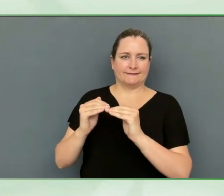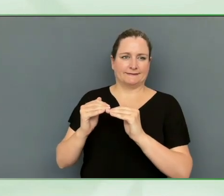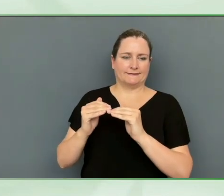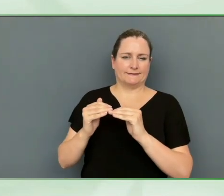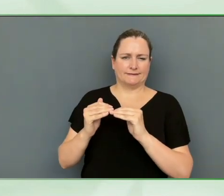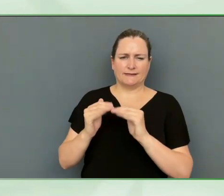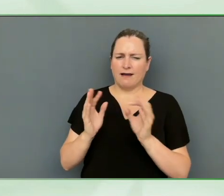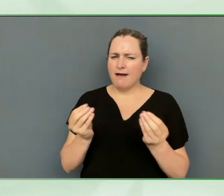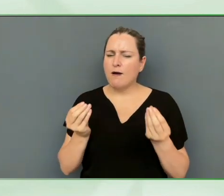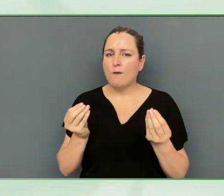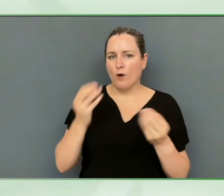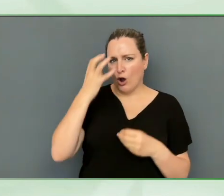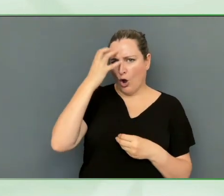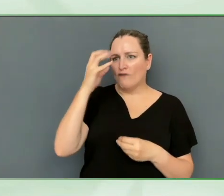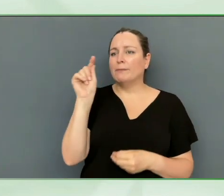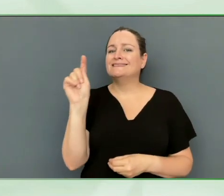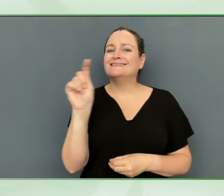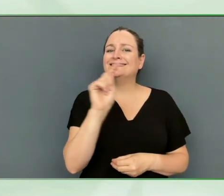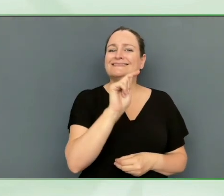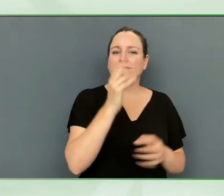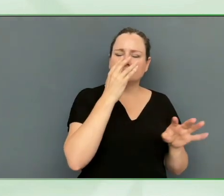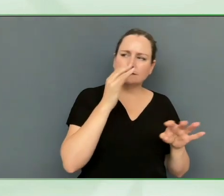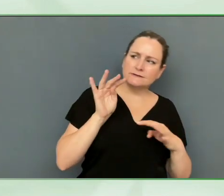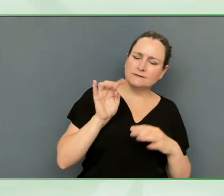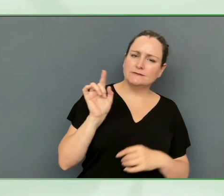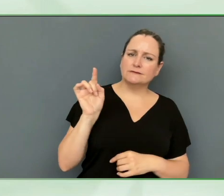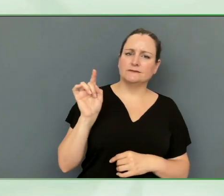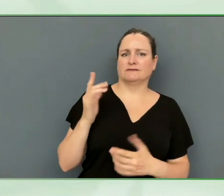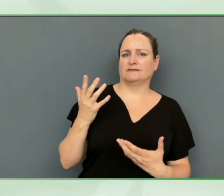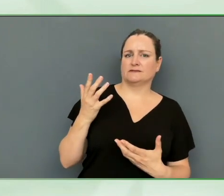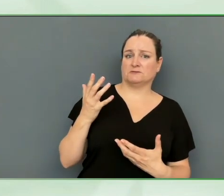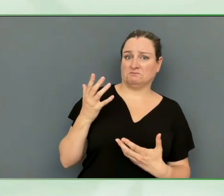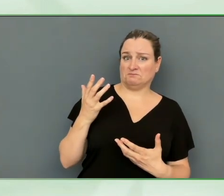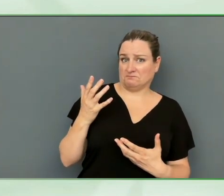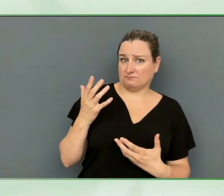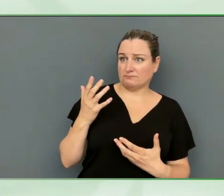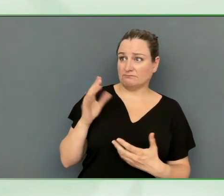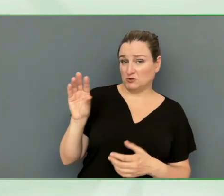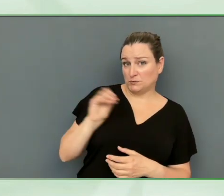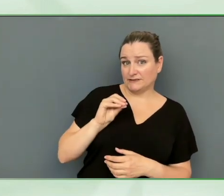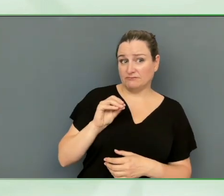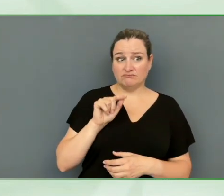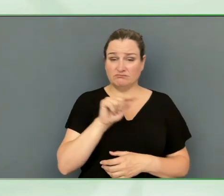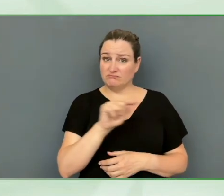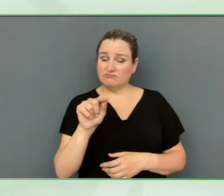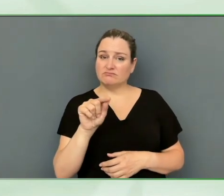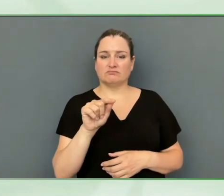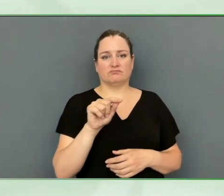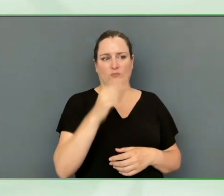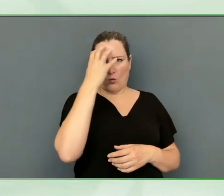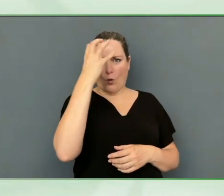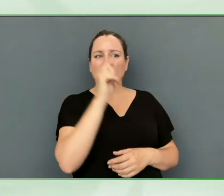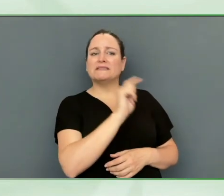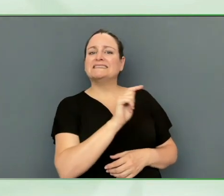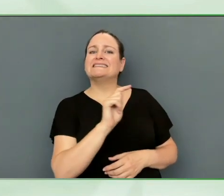can governments do to be more of an inclusive place for people with disabilities to be employed and go above